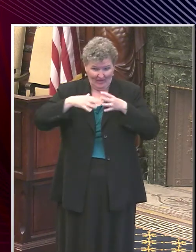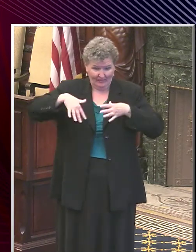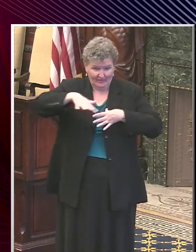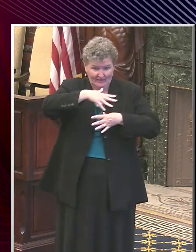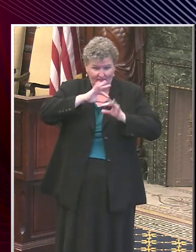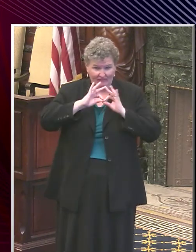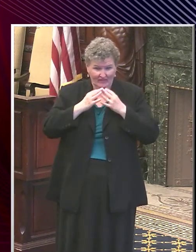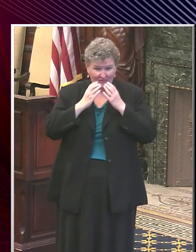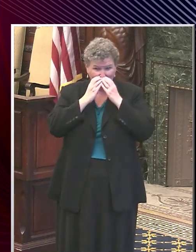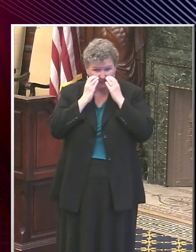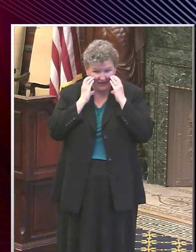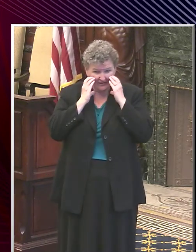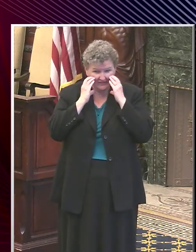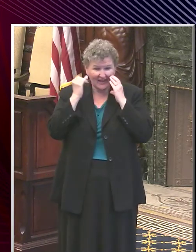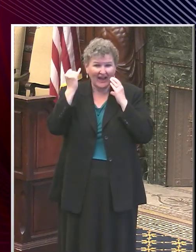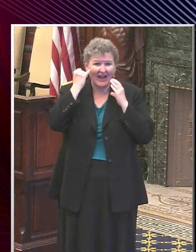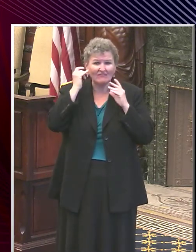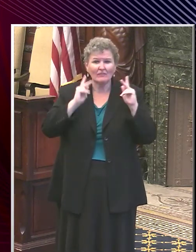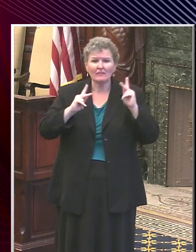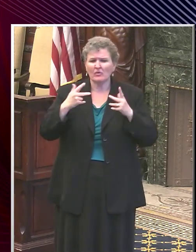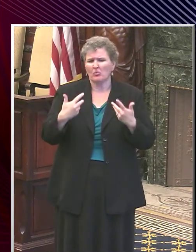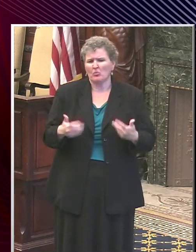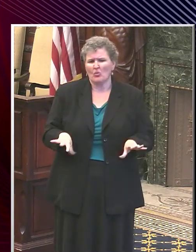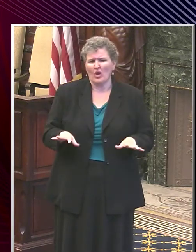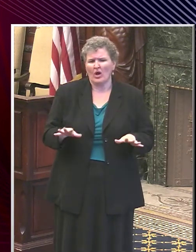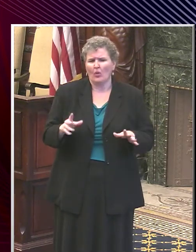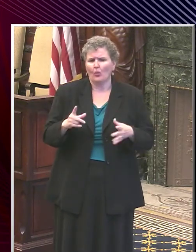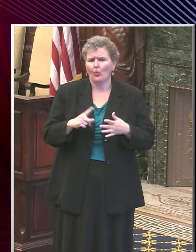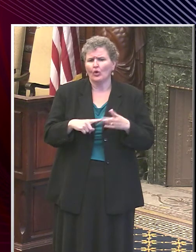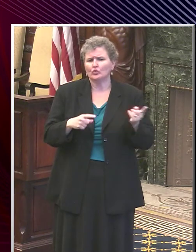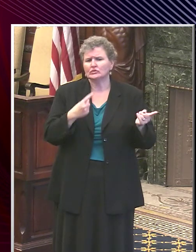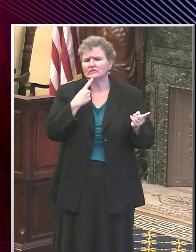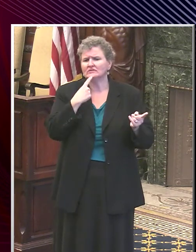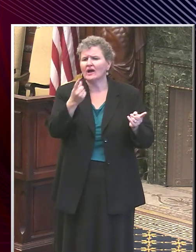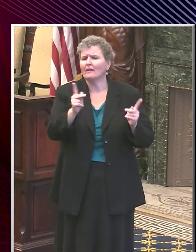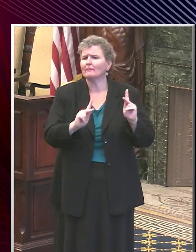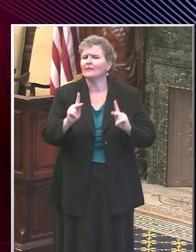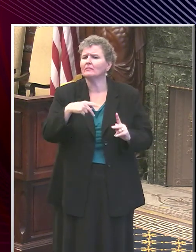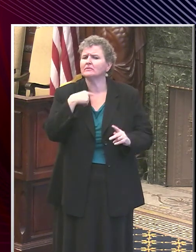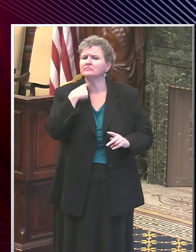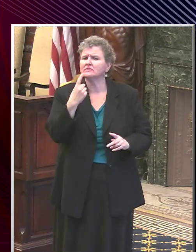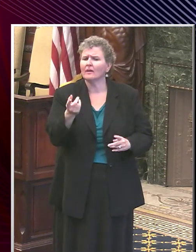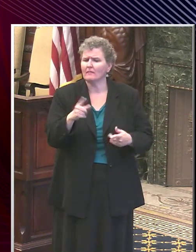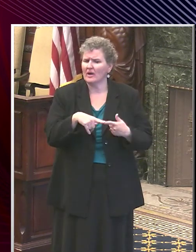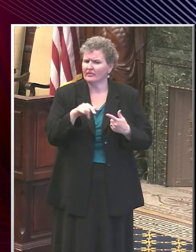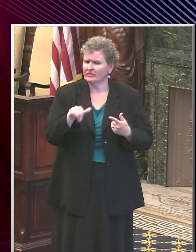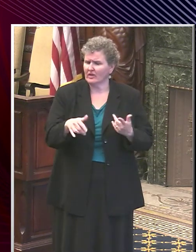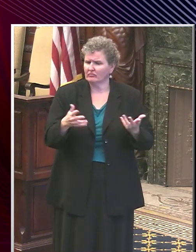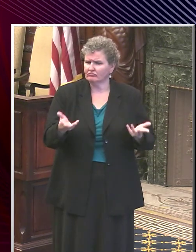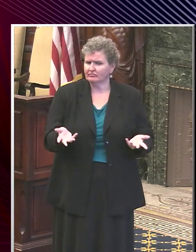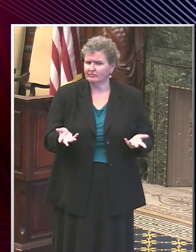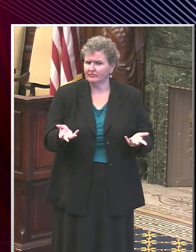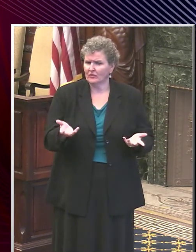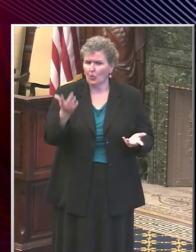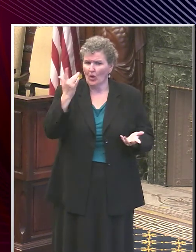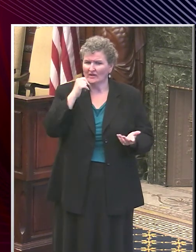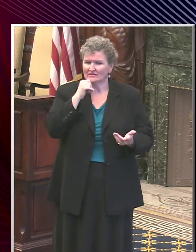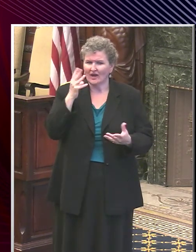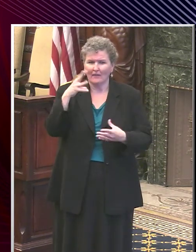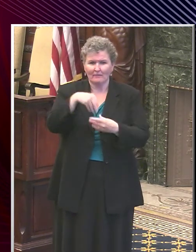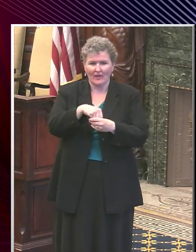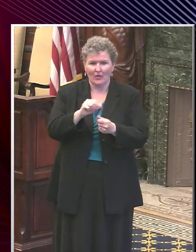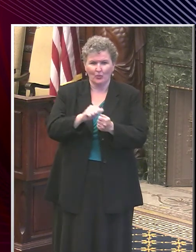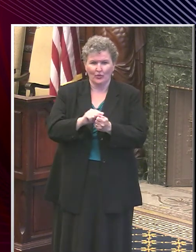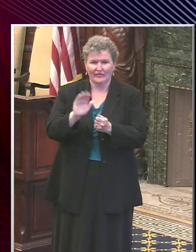are reluctant to do that? What would you tell the Hispanic community in terms of them doing that, because it's not part of their custom to keep a distance